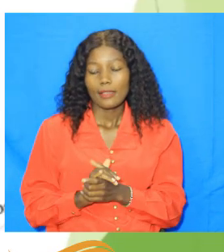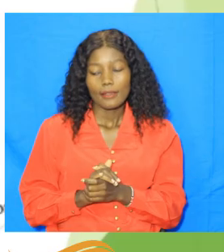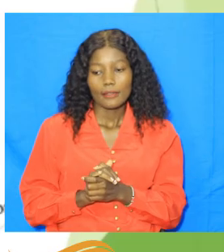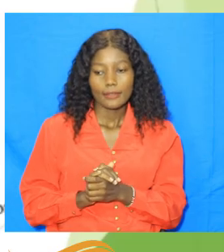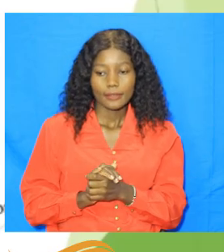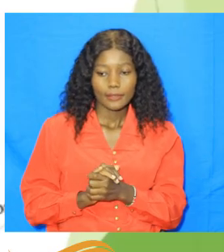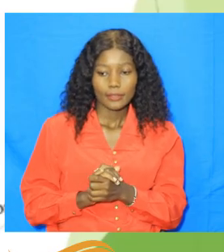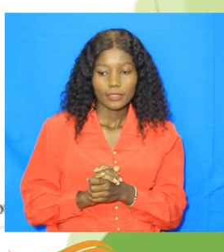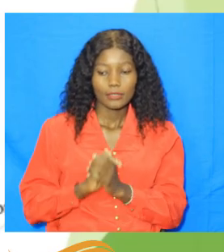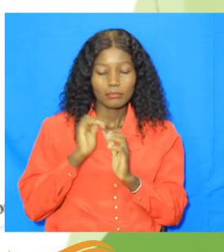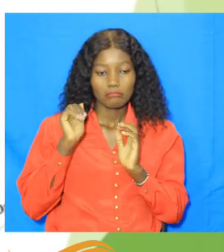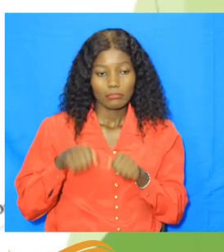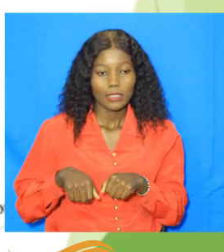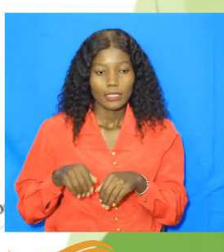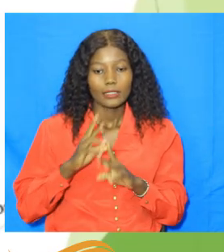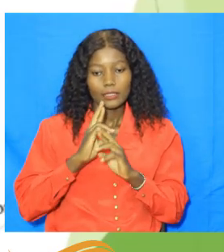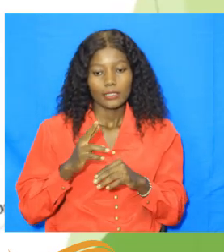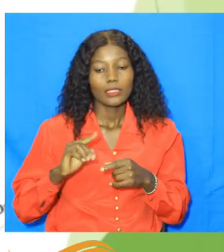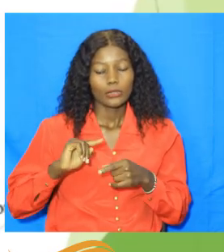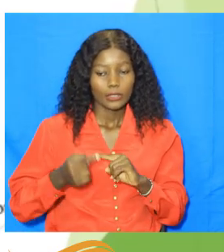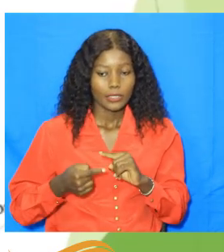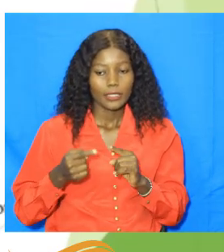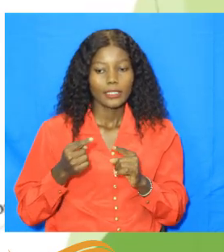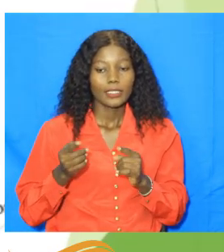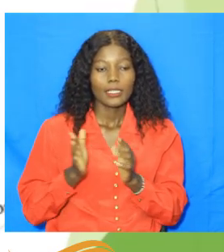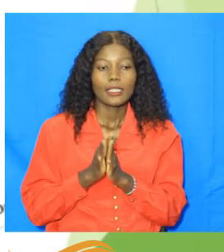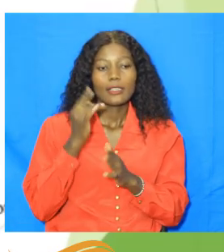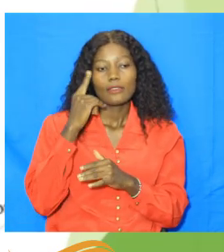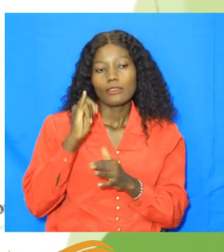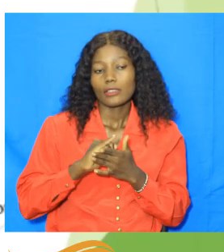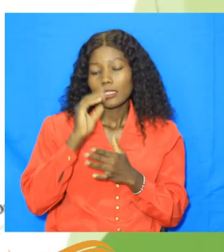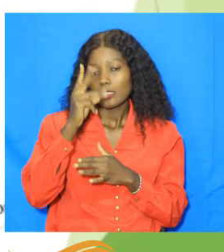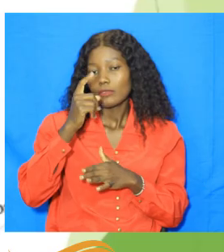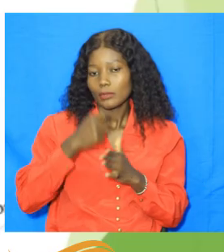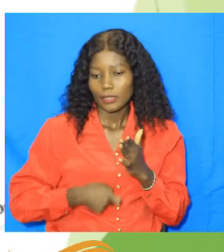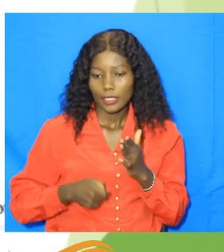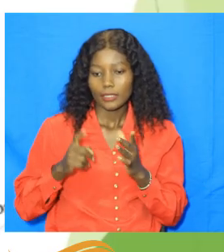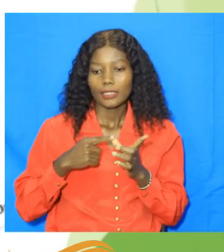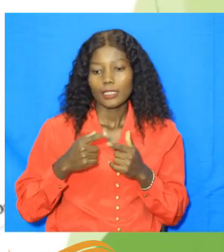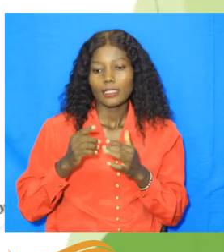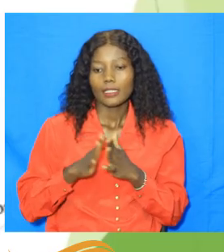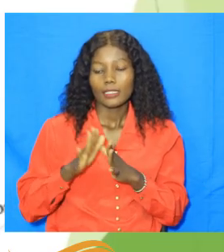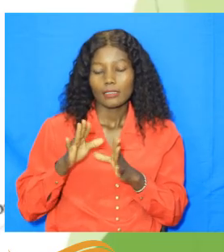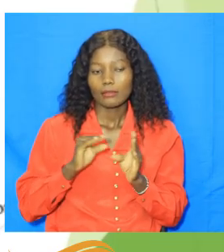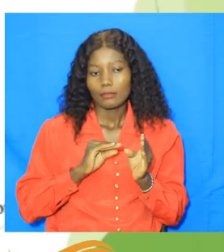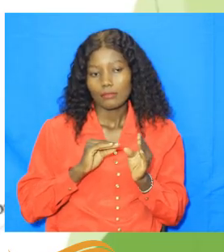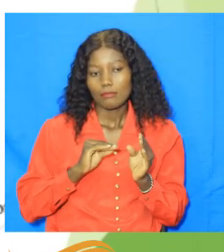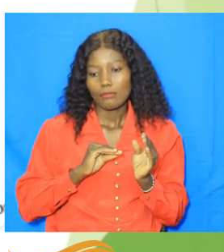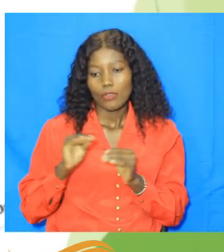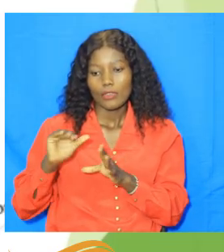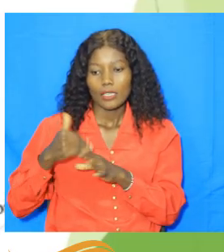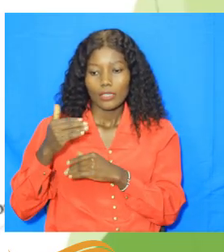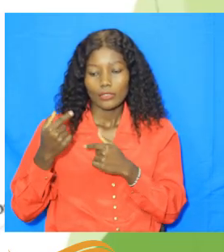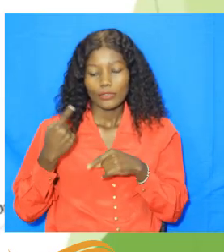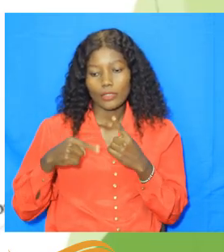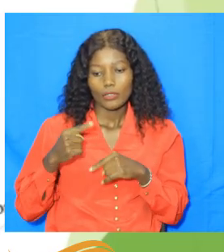exaggerate injuries, and for that they have to be penalized. Exiting the competition area not caused